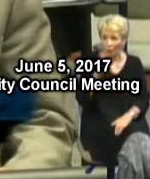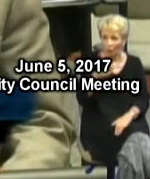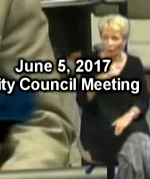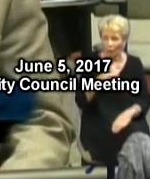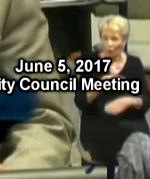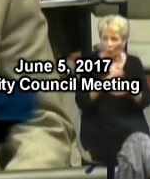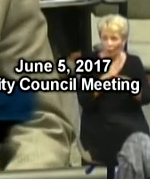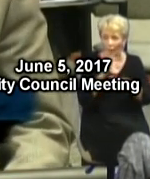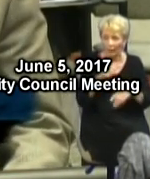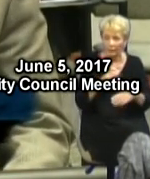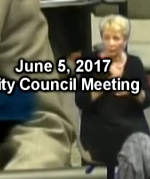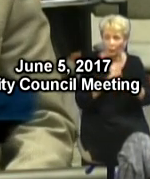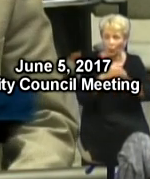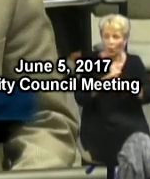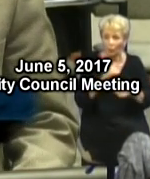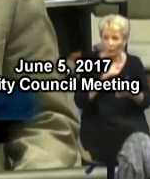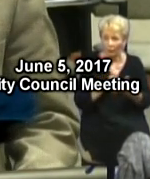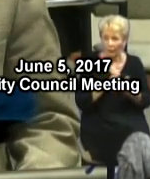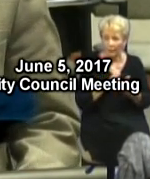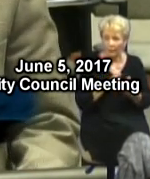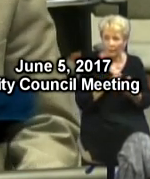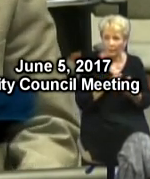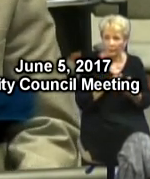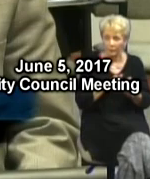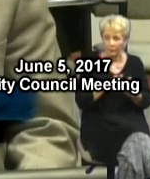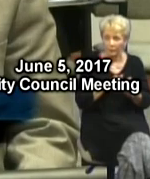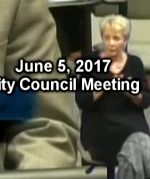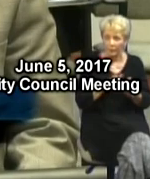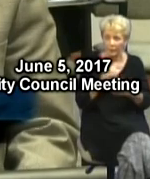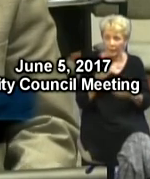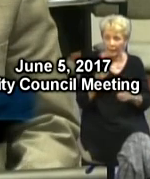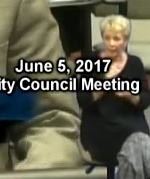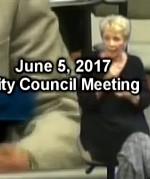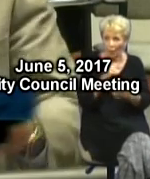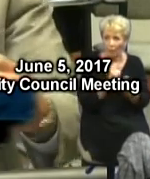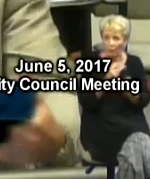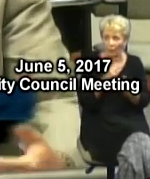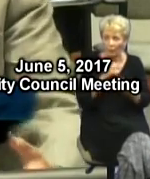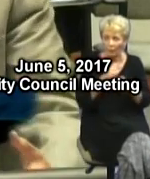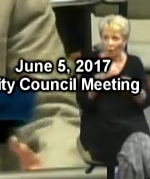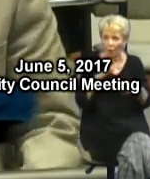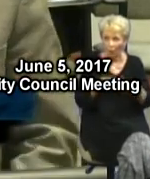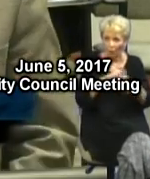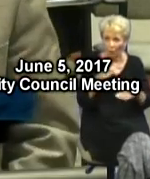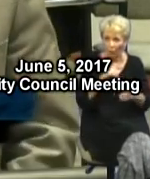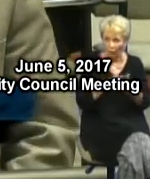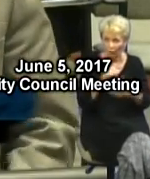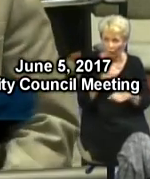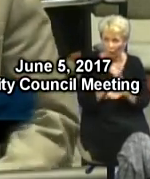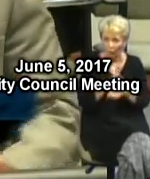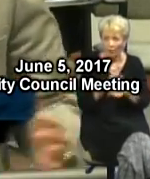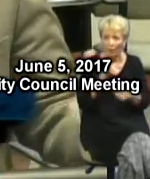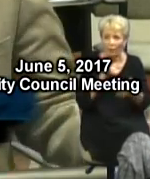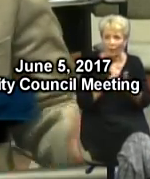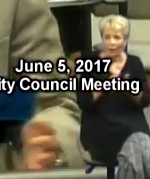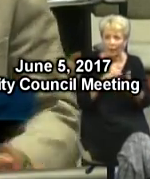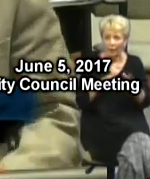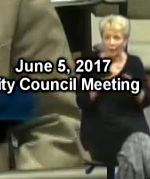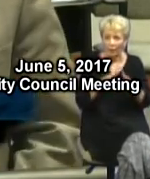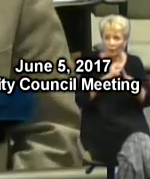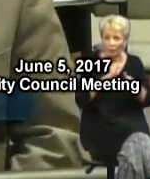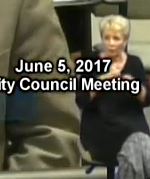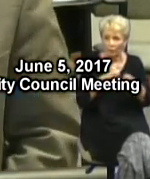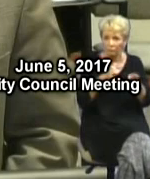that a person had to cross in getting approval was they had to be on one of those uses. So that left a wide